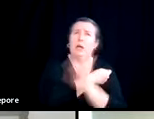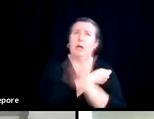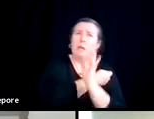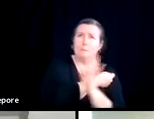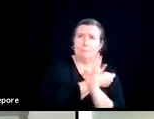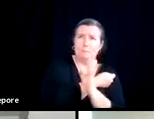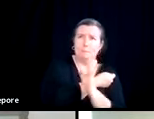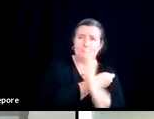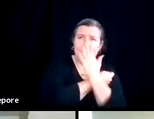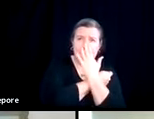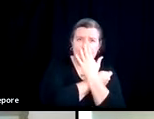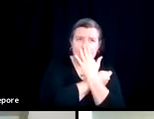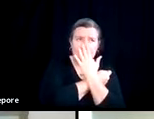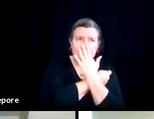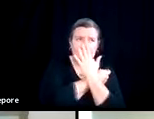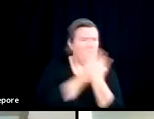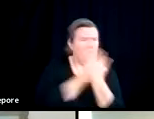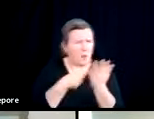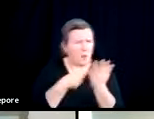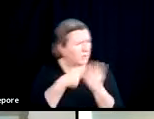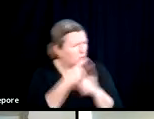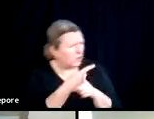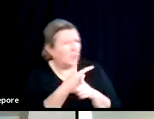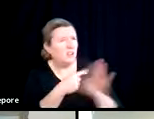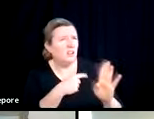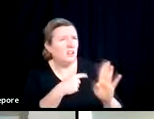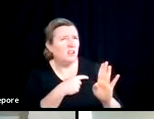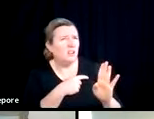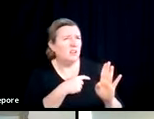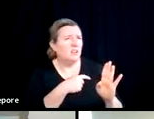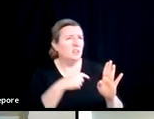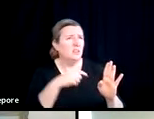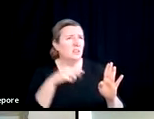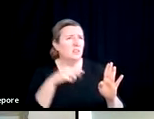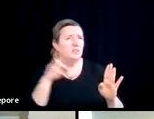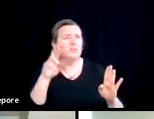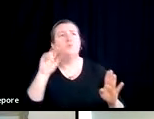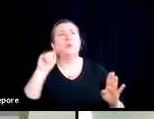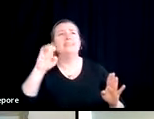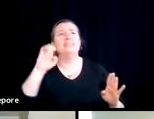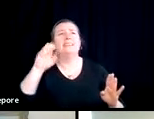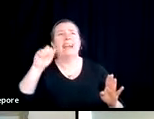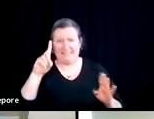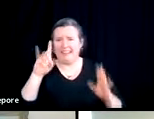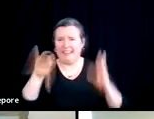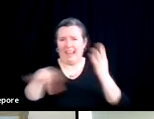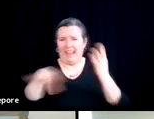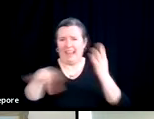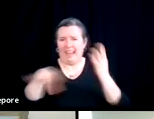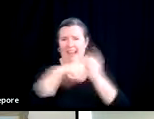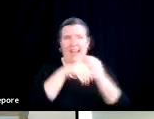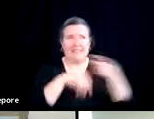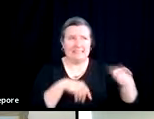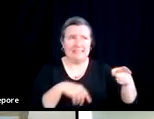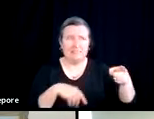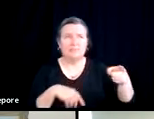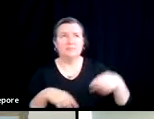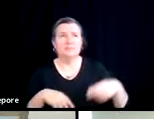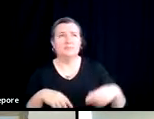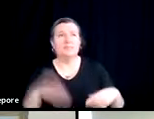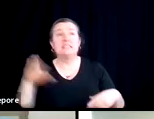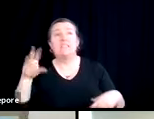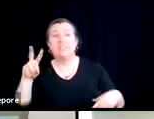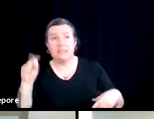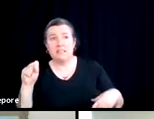Judy, am I right in saying the CVS Rite Aid numbers are in addition to that? Exactly. The CVS Walgreens long-term